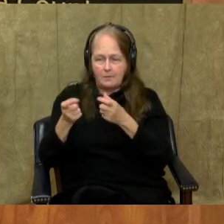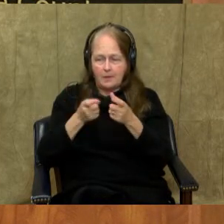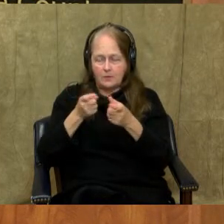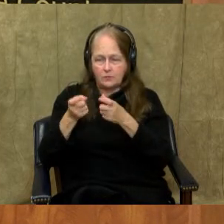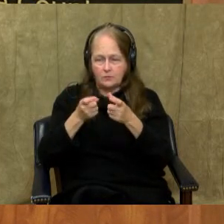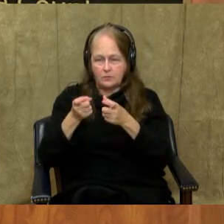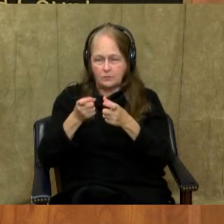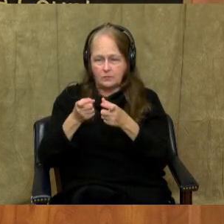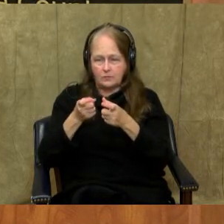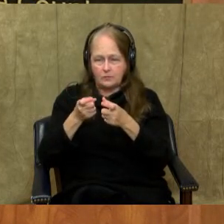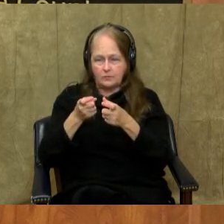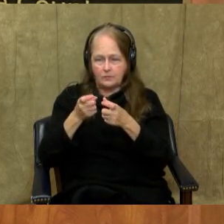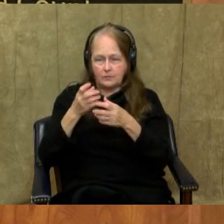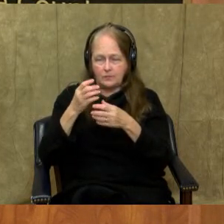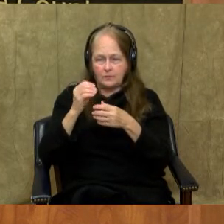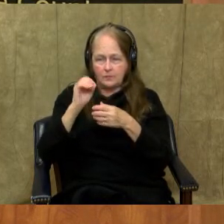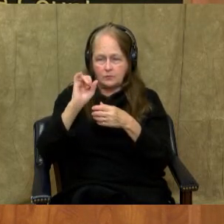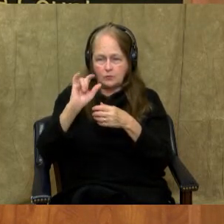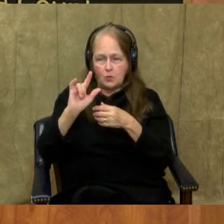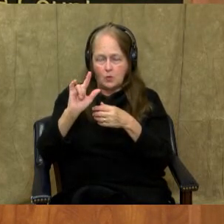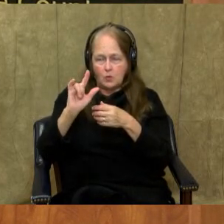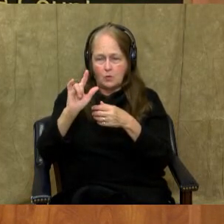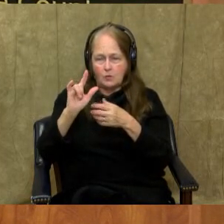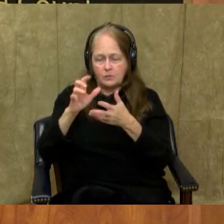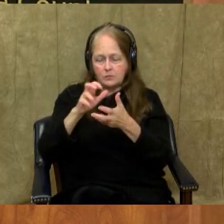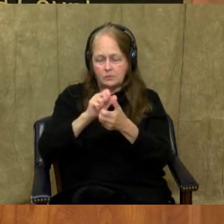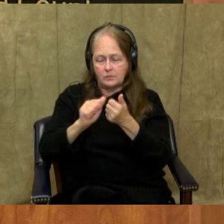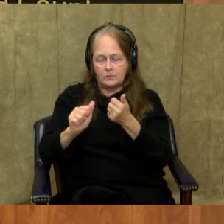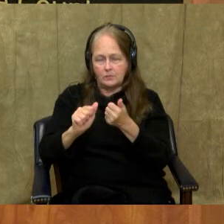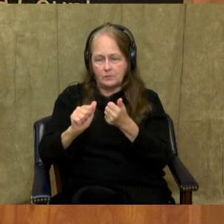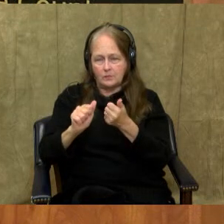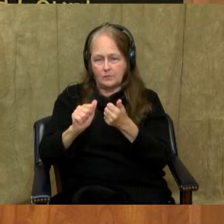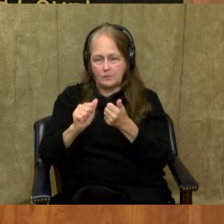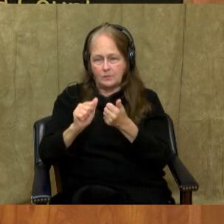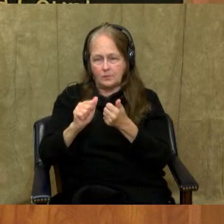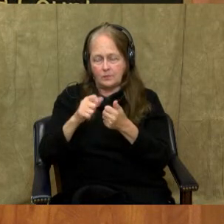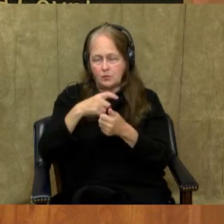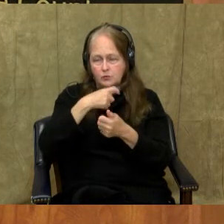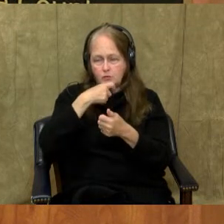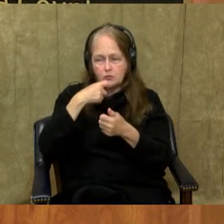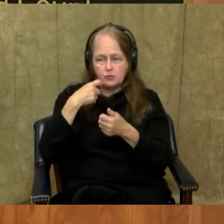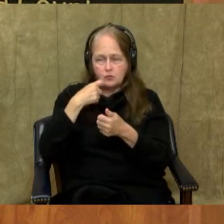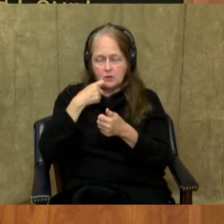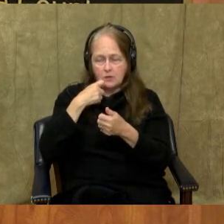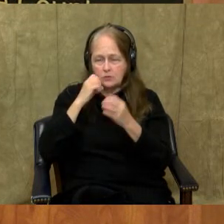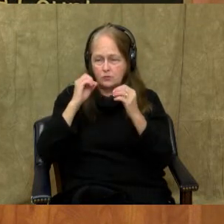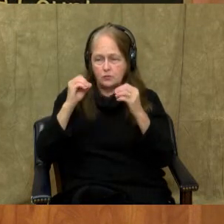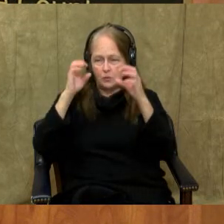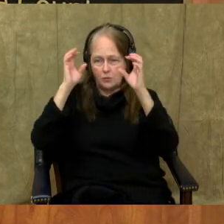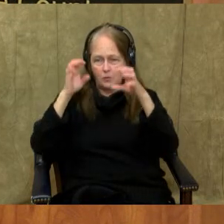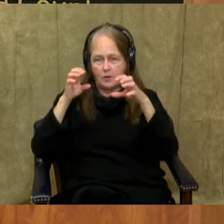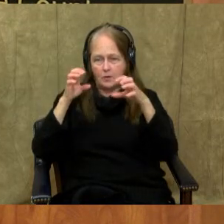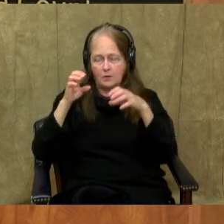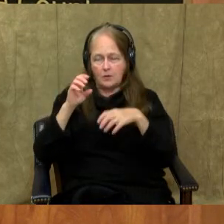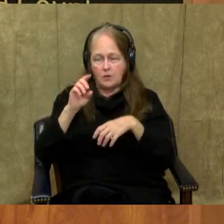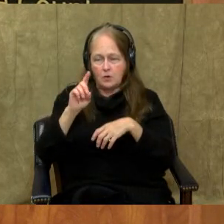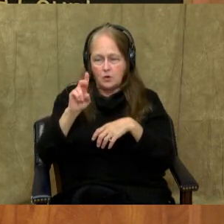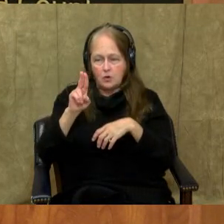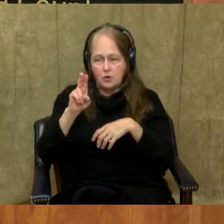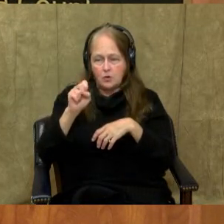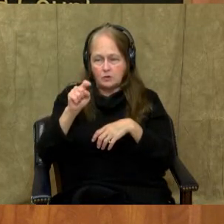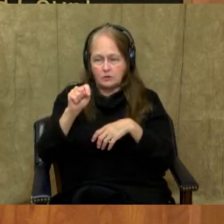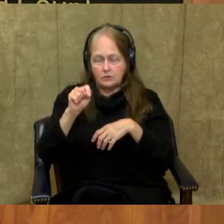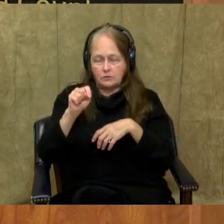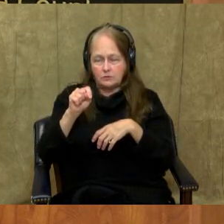have poor land use and that leads to soil erosion and drought, then dust storms and desertification